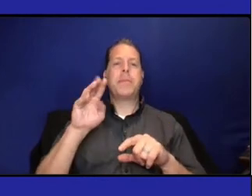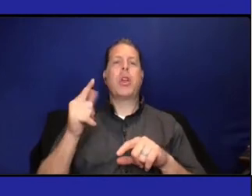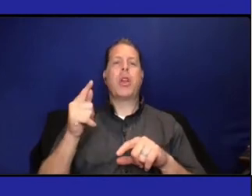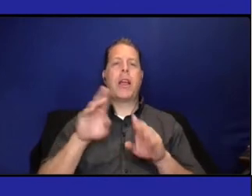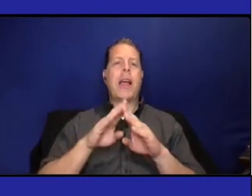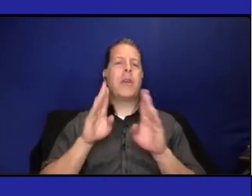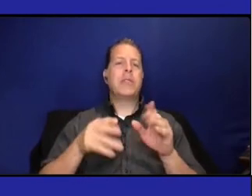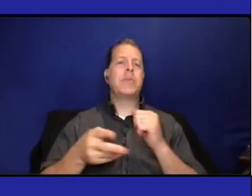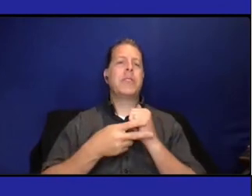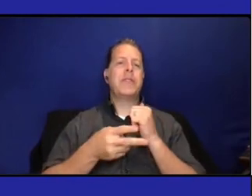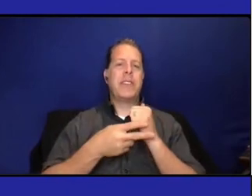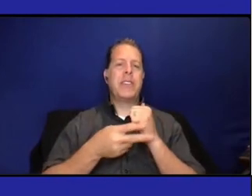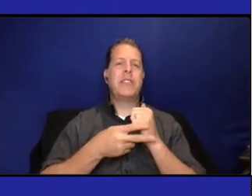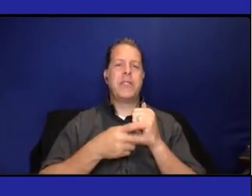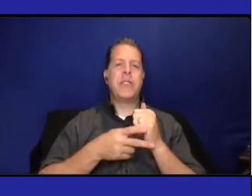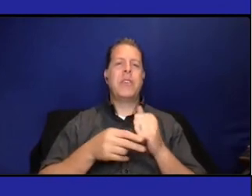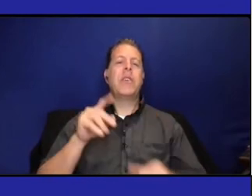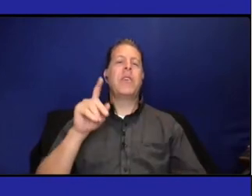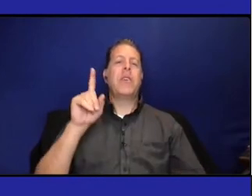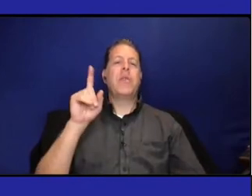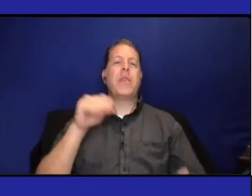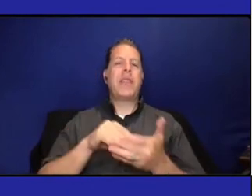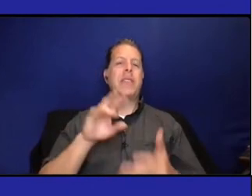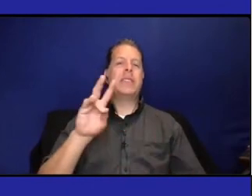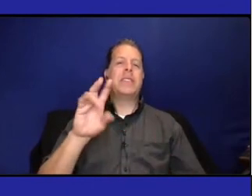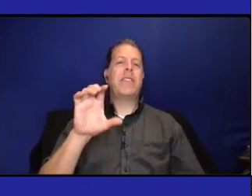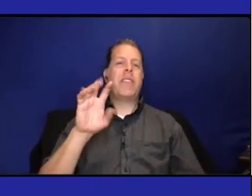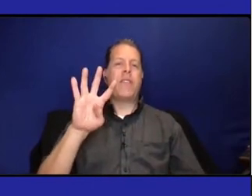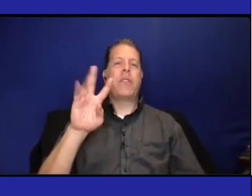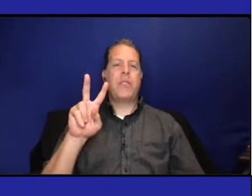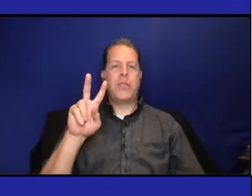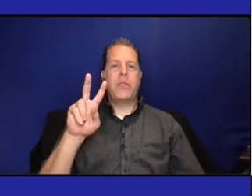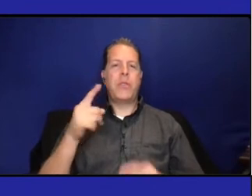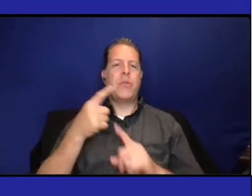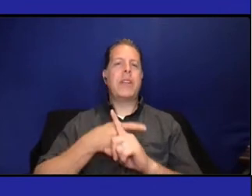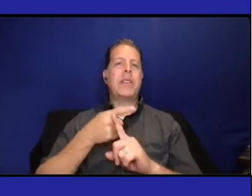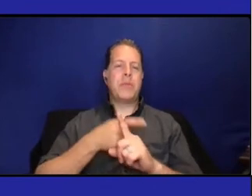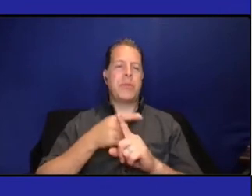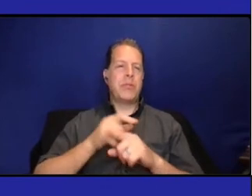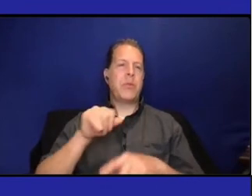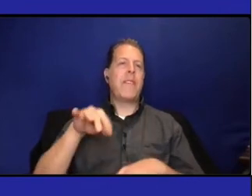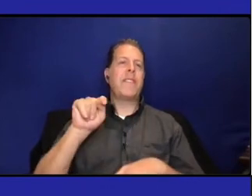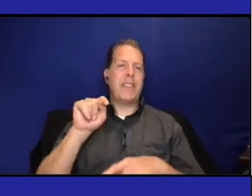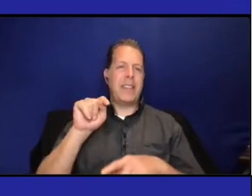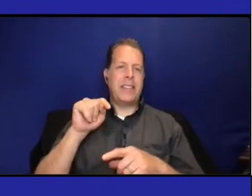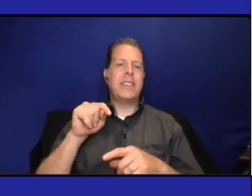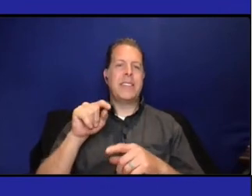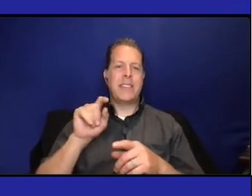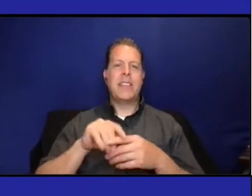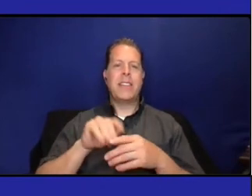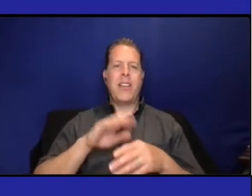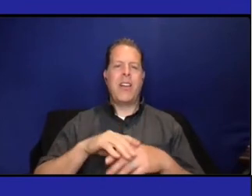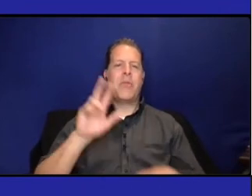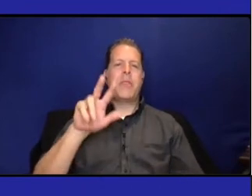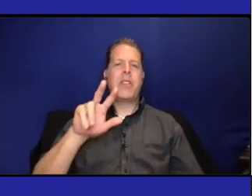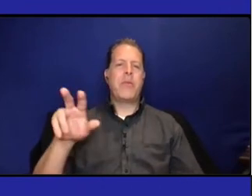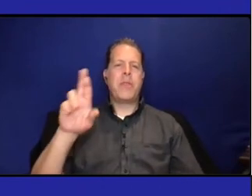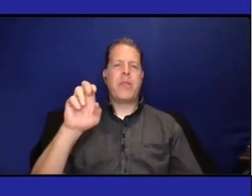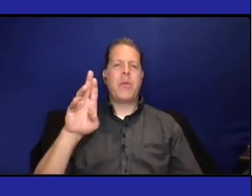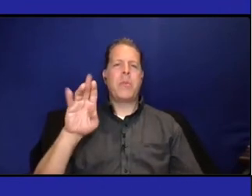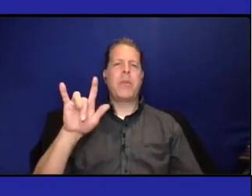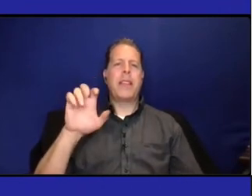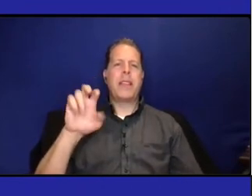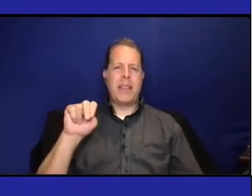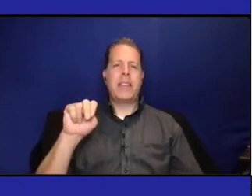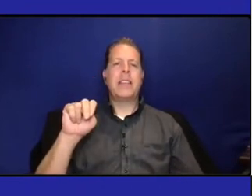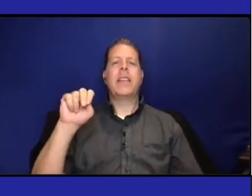1,742 rentable square feet of space located on the first floor at 333 Roebling Street in Brooklyn